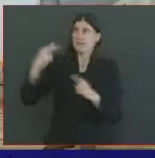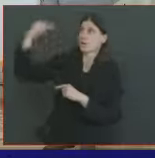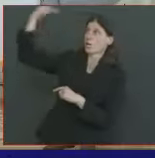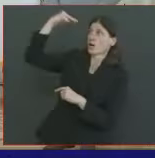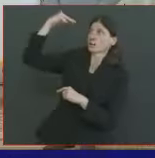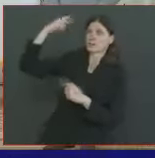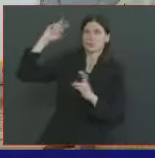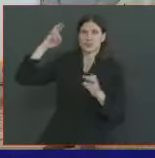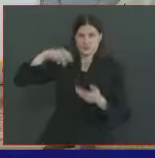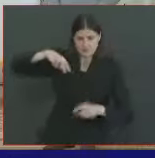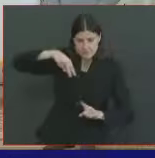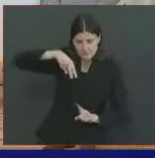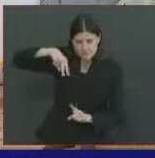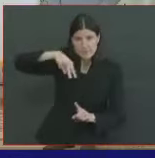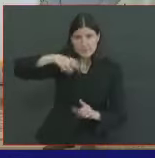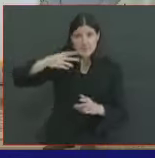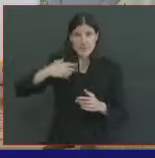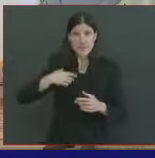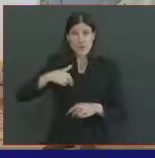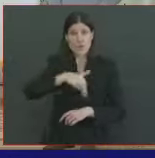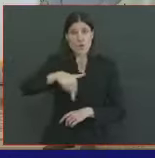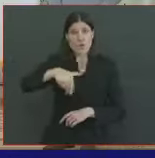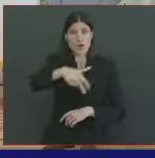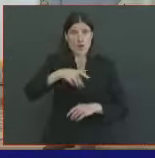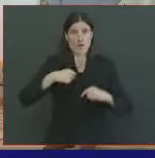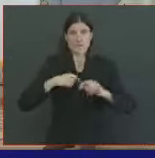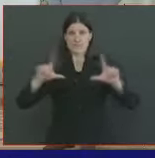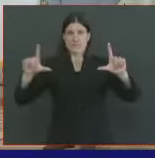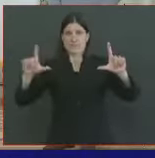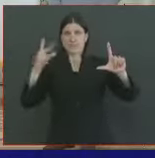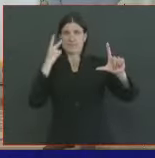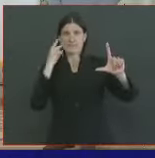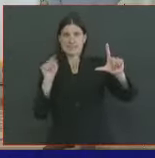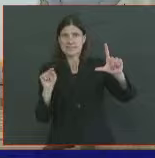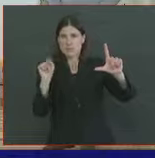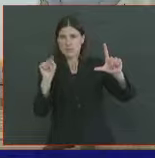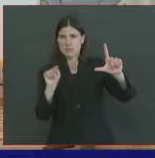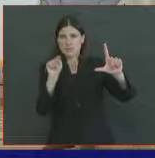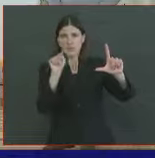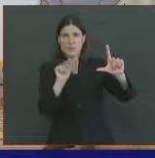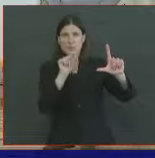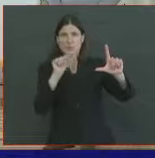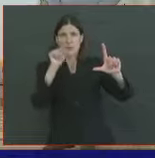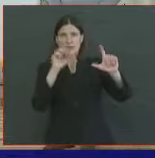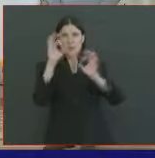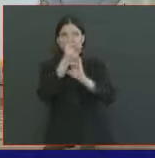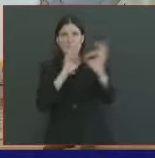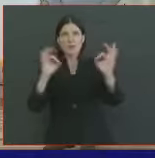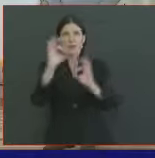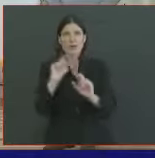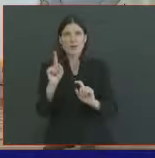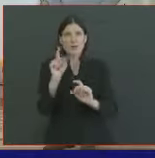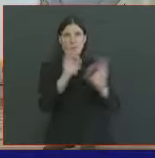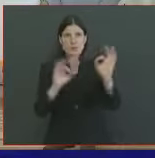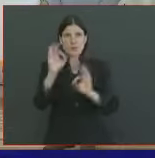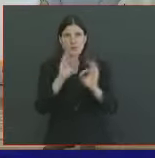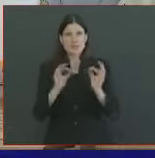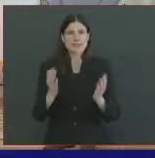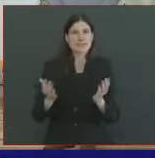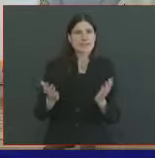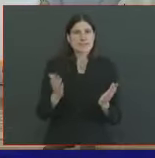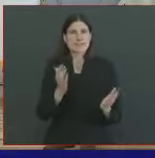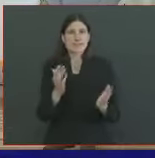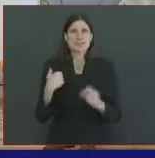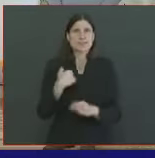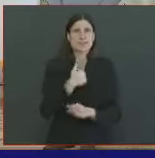symptom tracking, around contact tracing, GPS tracking. We're even looking at ways to gamify